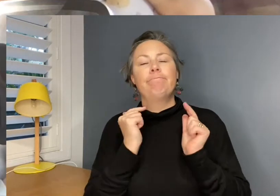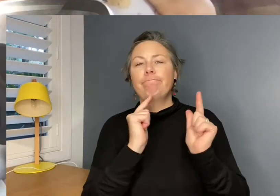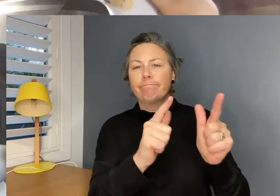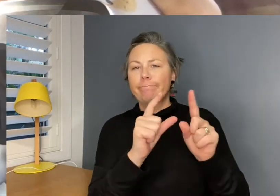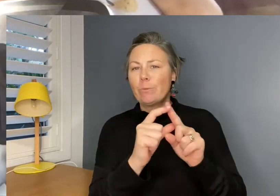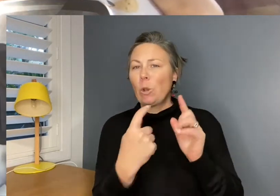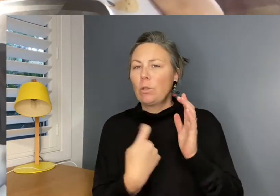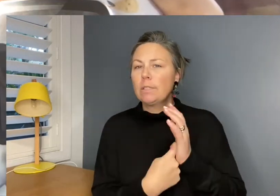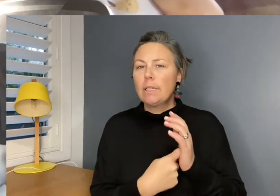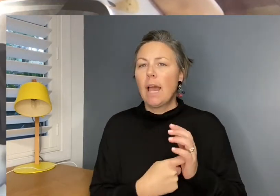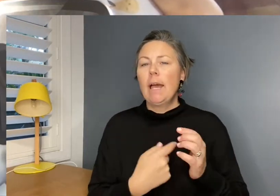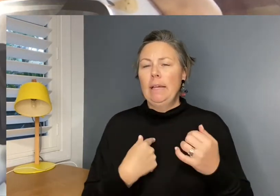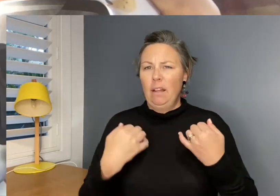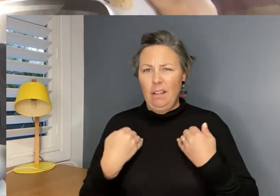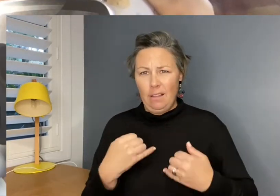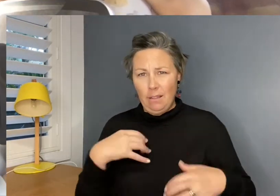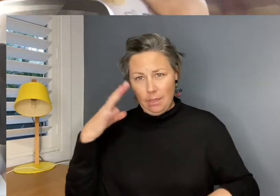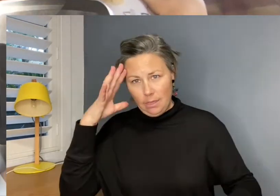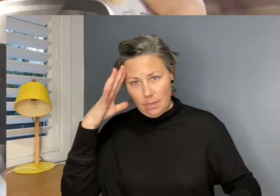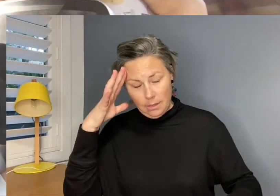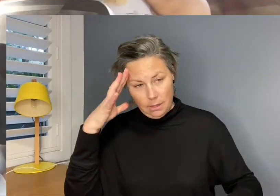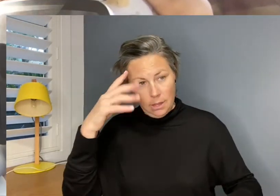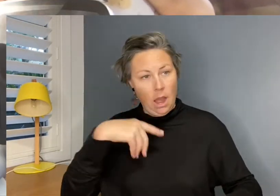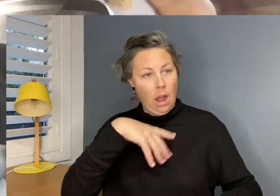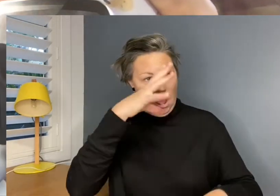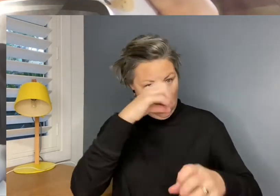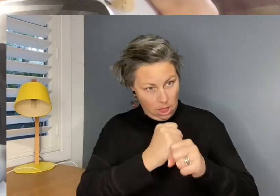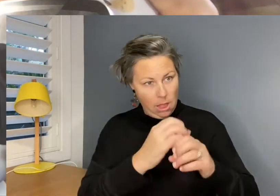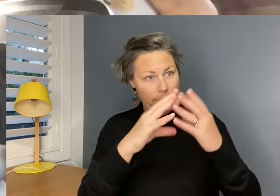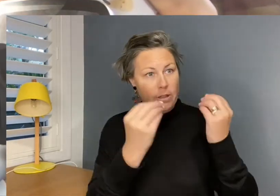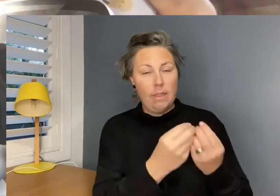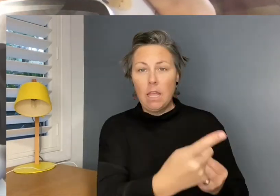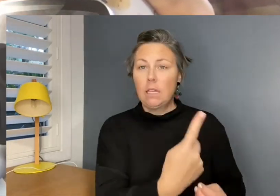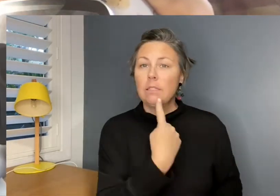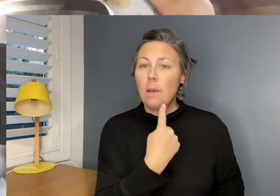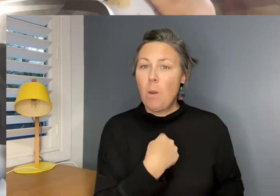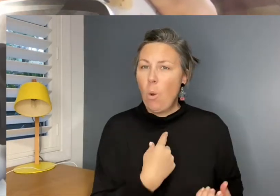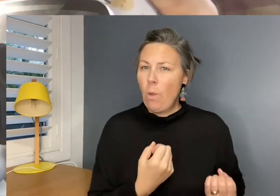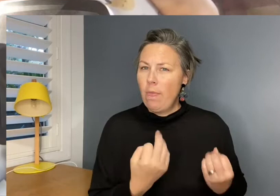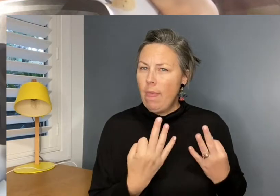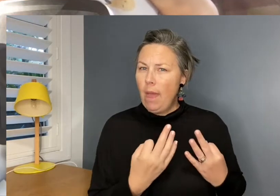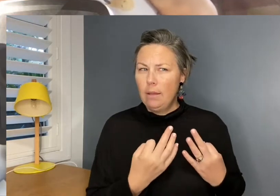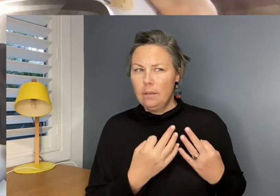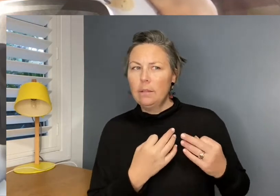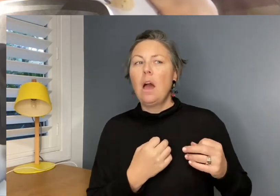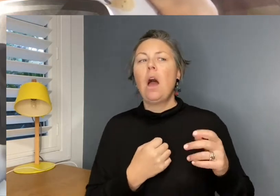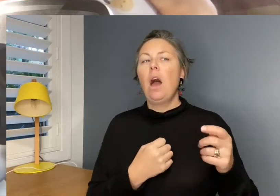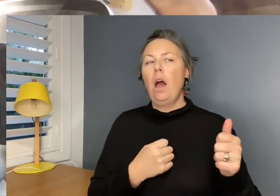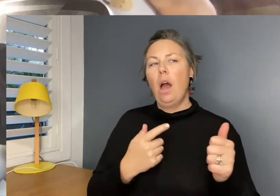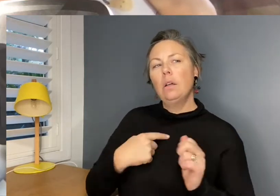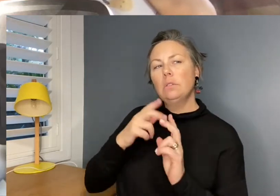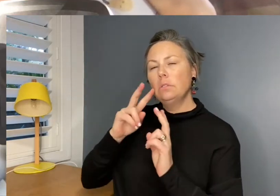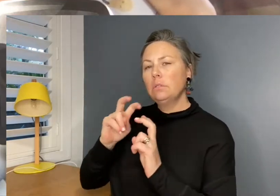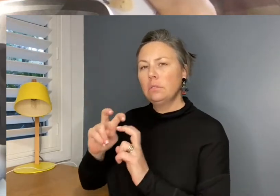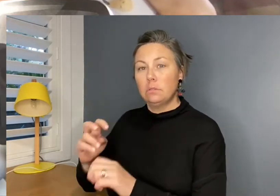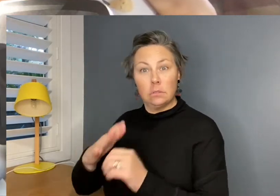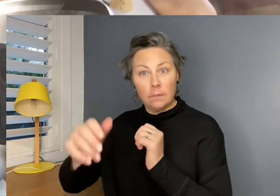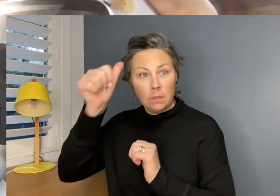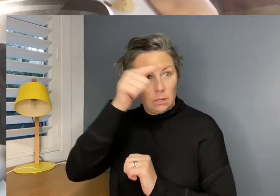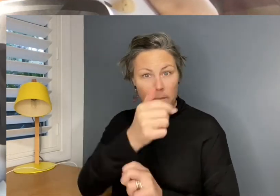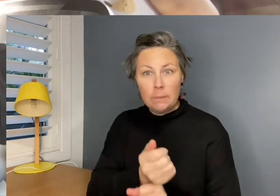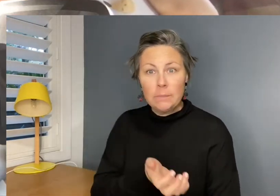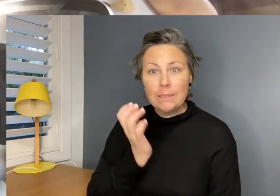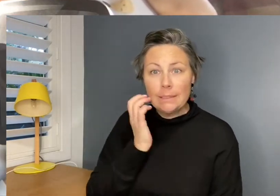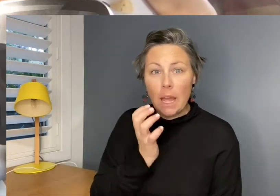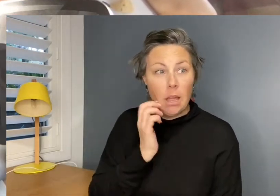doctor about a sickness or an illness and completely trust what they say without doing your own research or something, like, they could make a